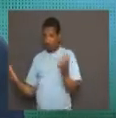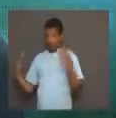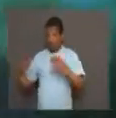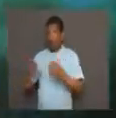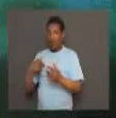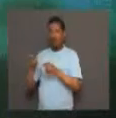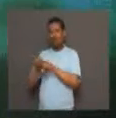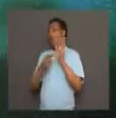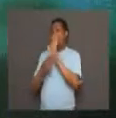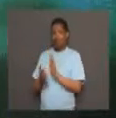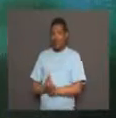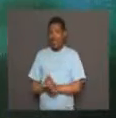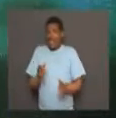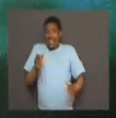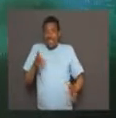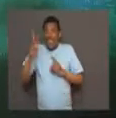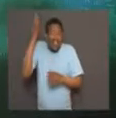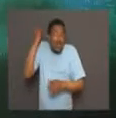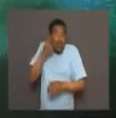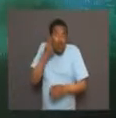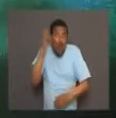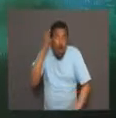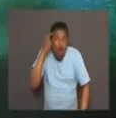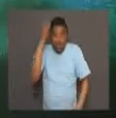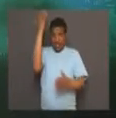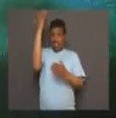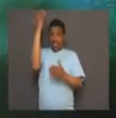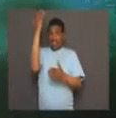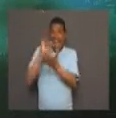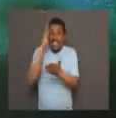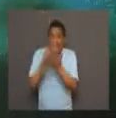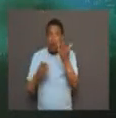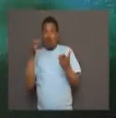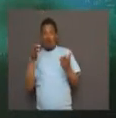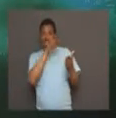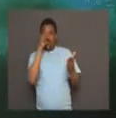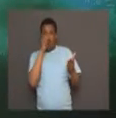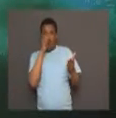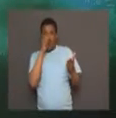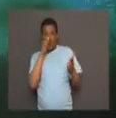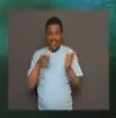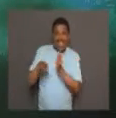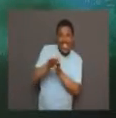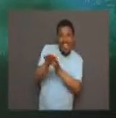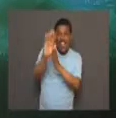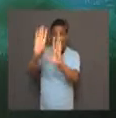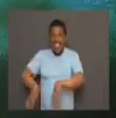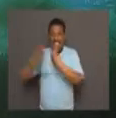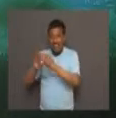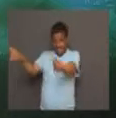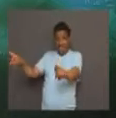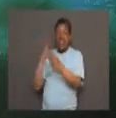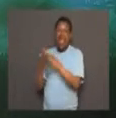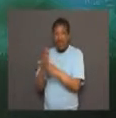them. Did you know that some of Ethiopia's rivers are given